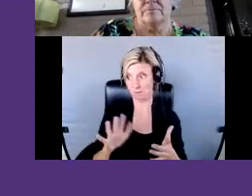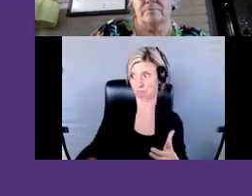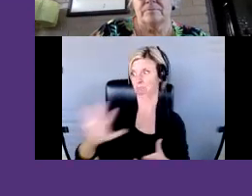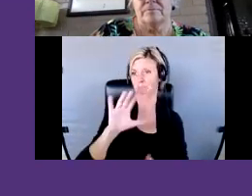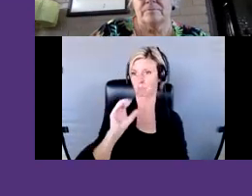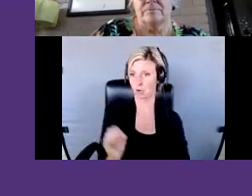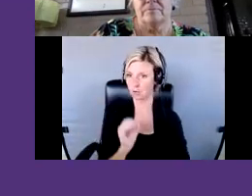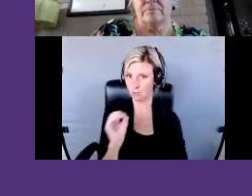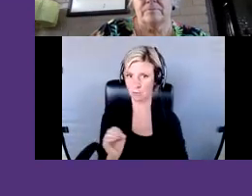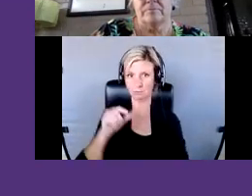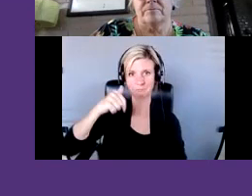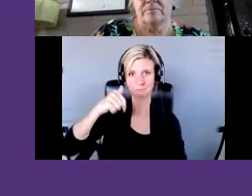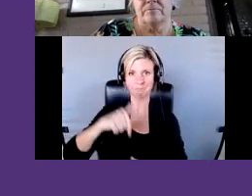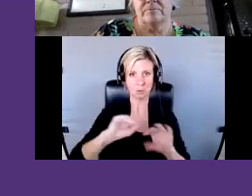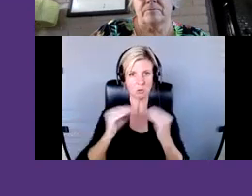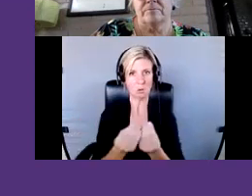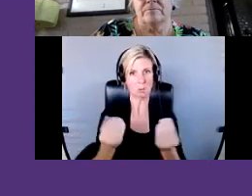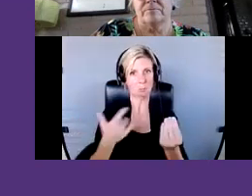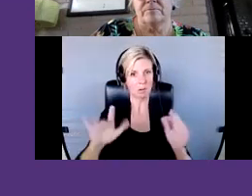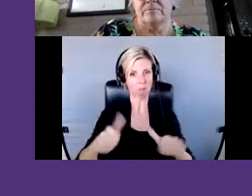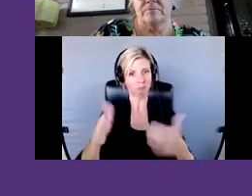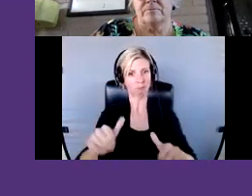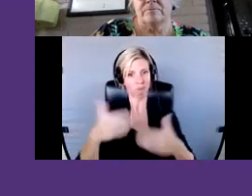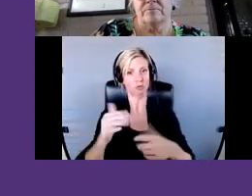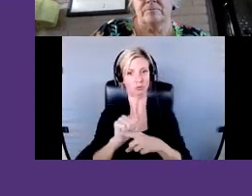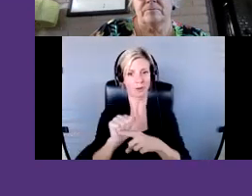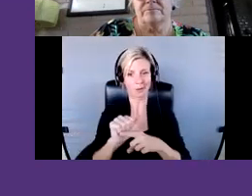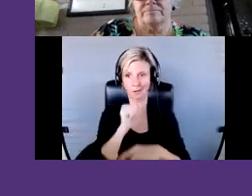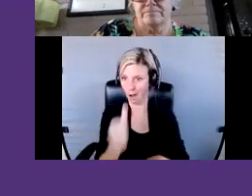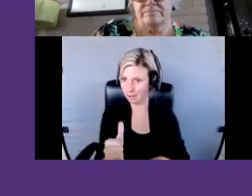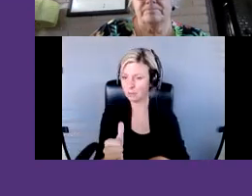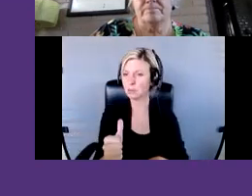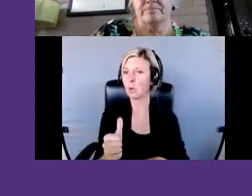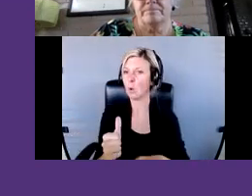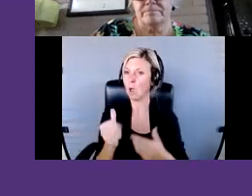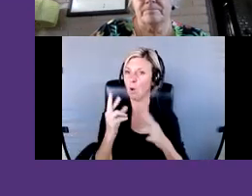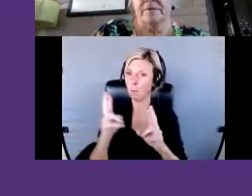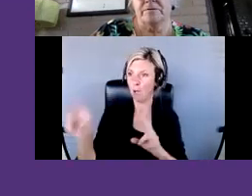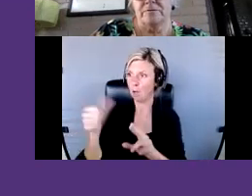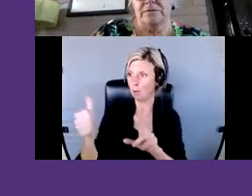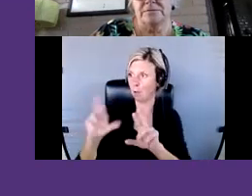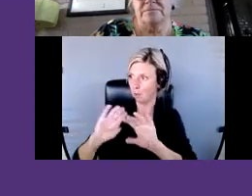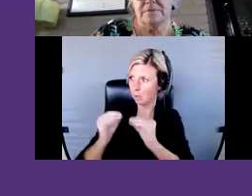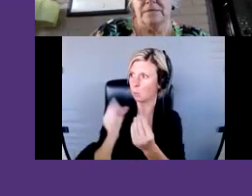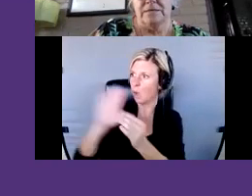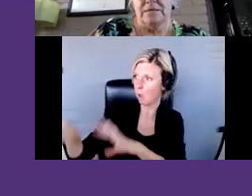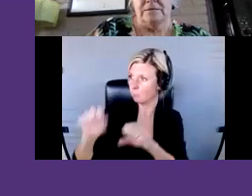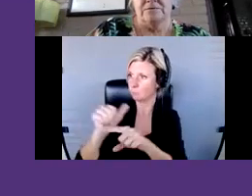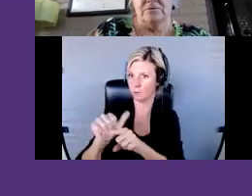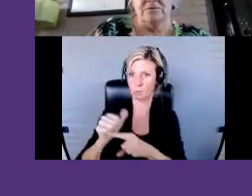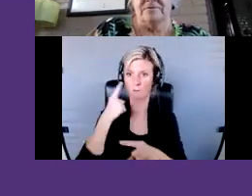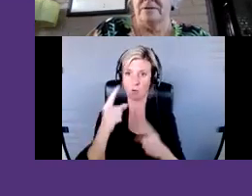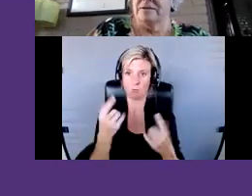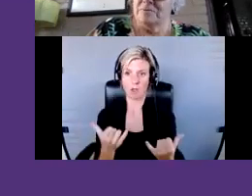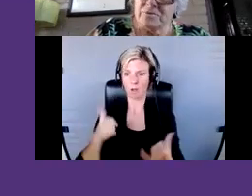does training as a regular thing. So we're trying to get someone else to take on the training, but right now it's us. Great. Yeah.